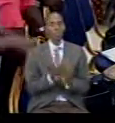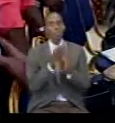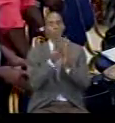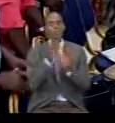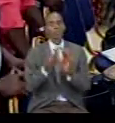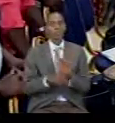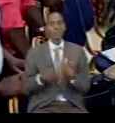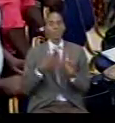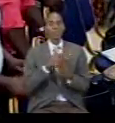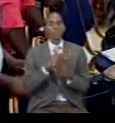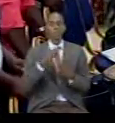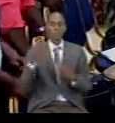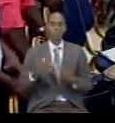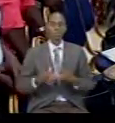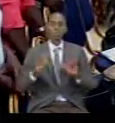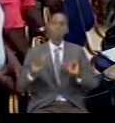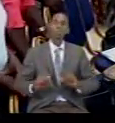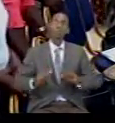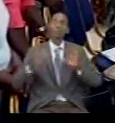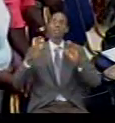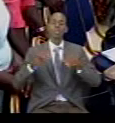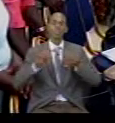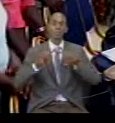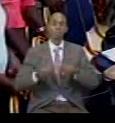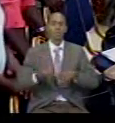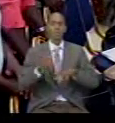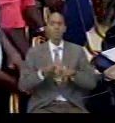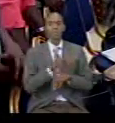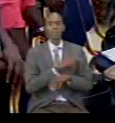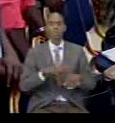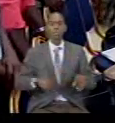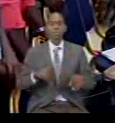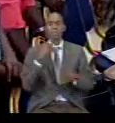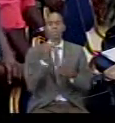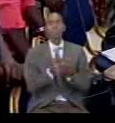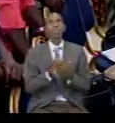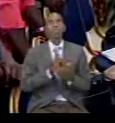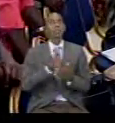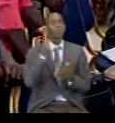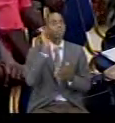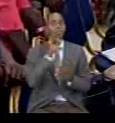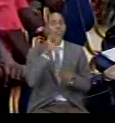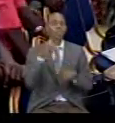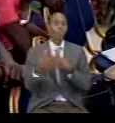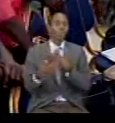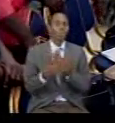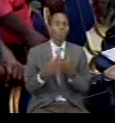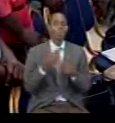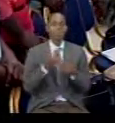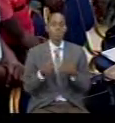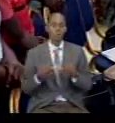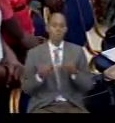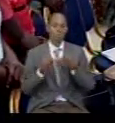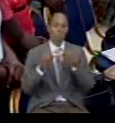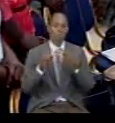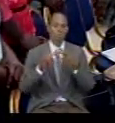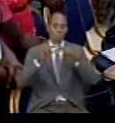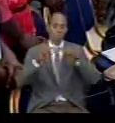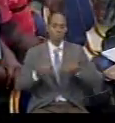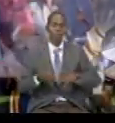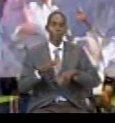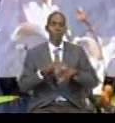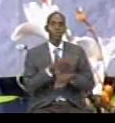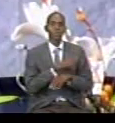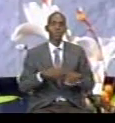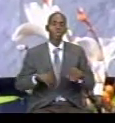leaning upon the Lord. And then you say, I will not draw back, I will not go back. I'm going to keep on depending on the Lord all the days of